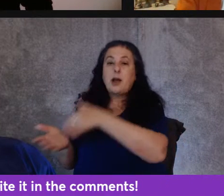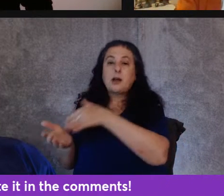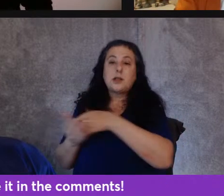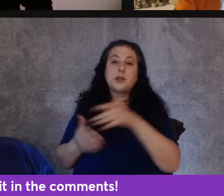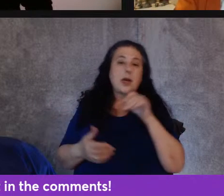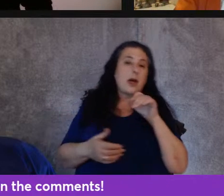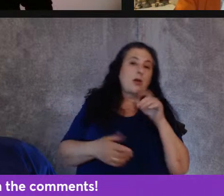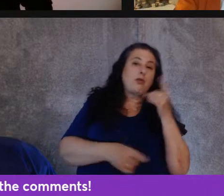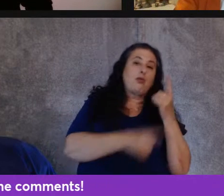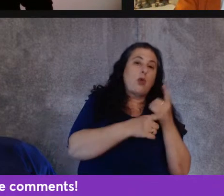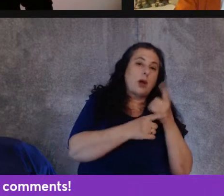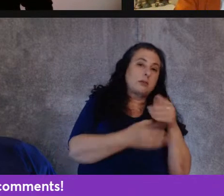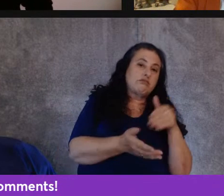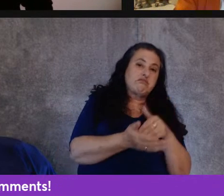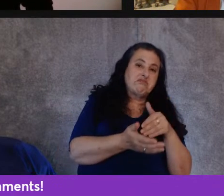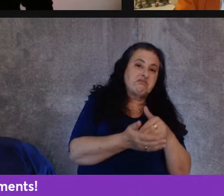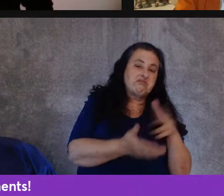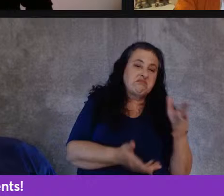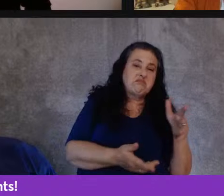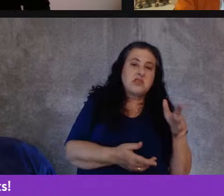in the medical profession.